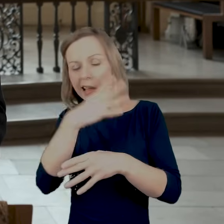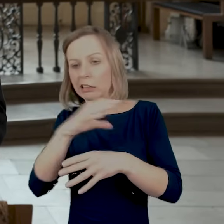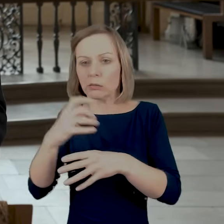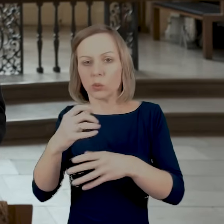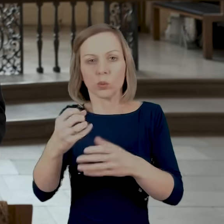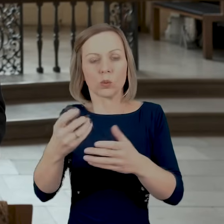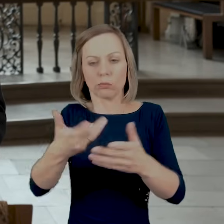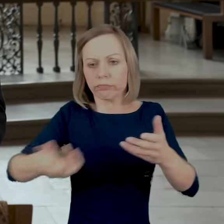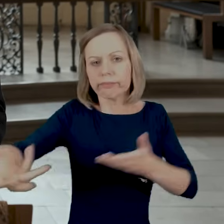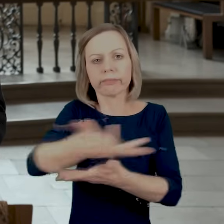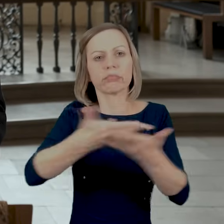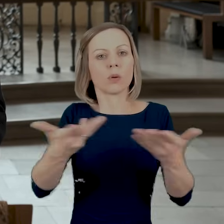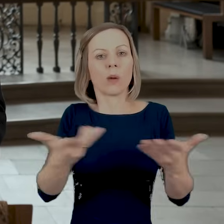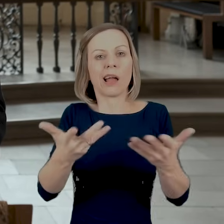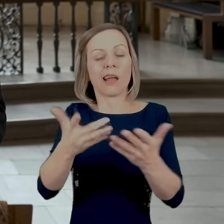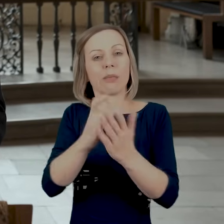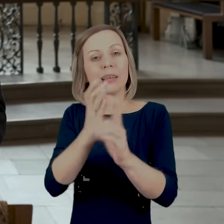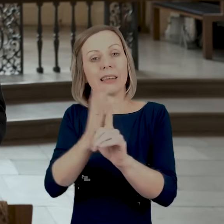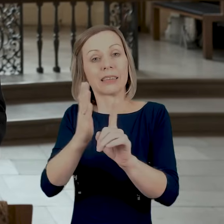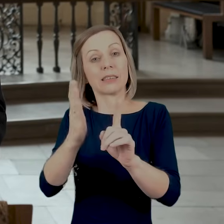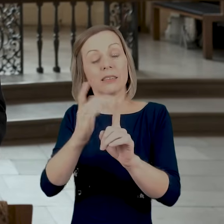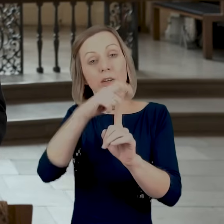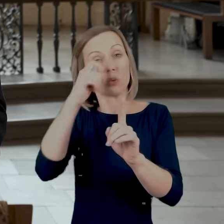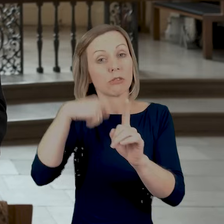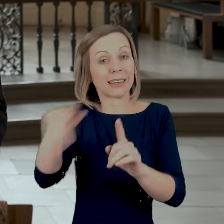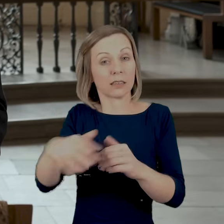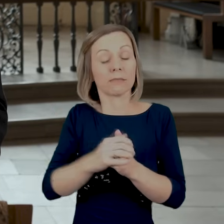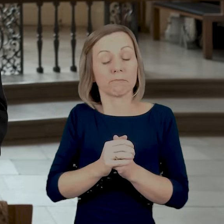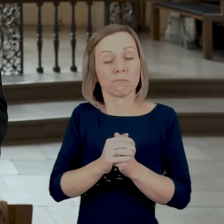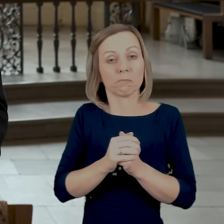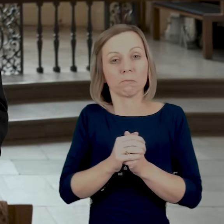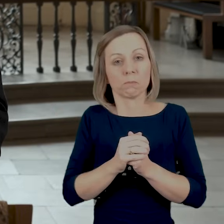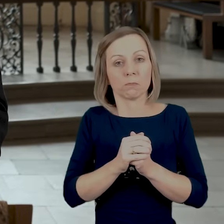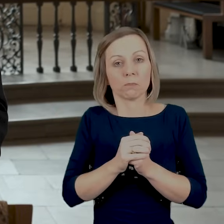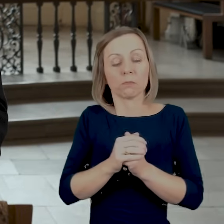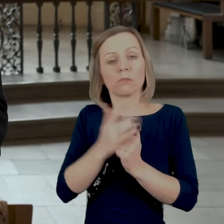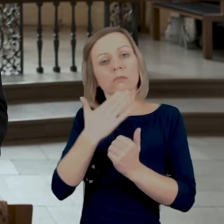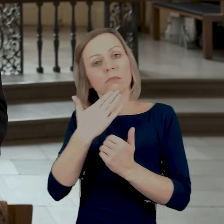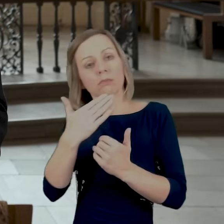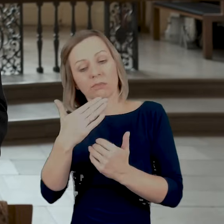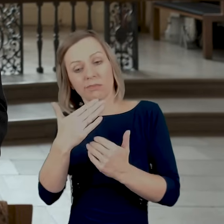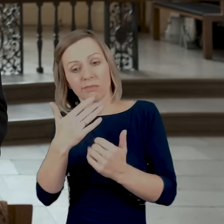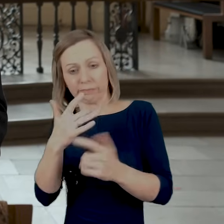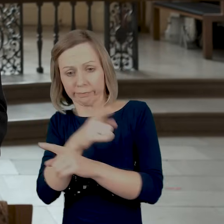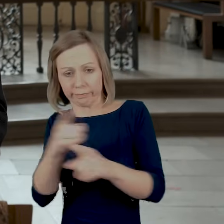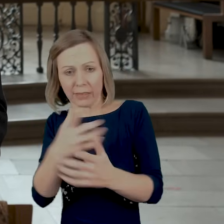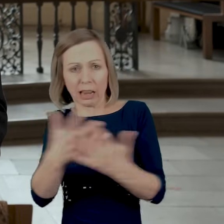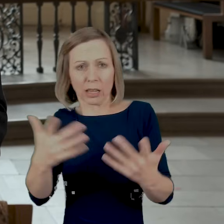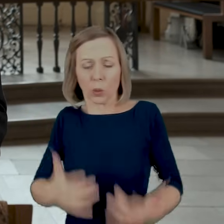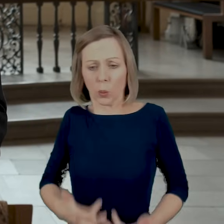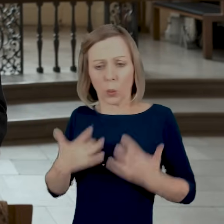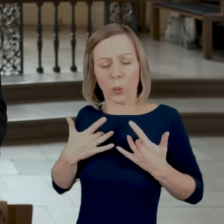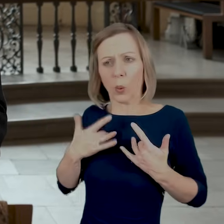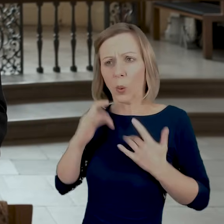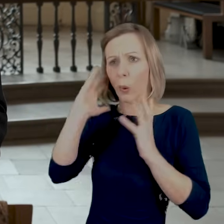the table of dialogue in the Middle East and Ukraine. Bring courage to those living in daily fear of